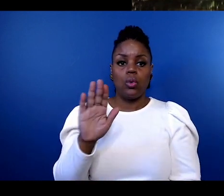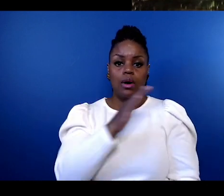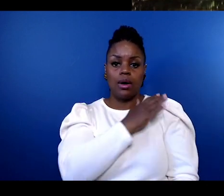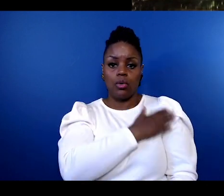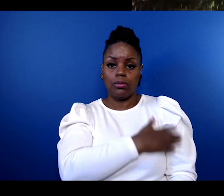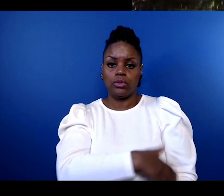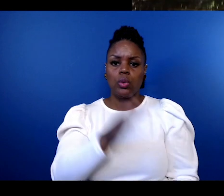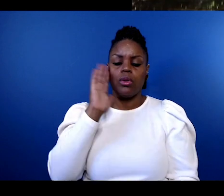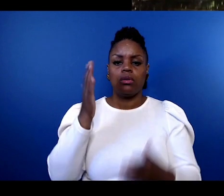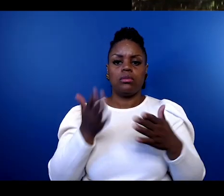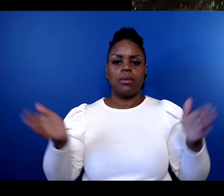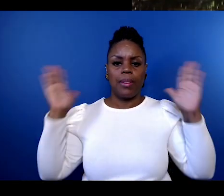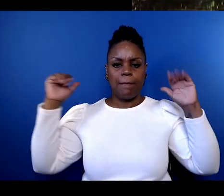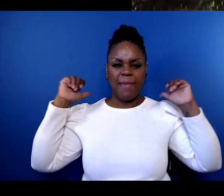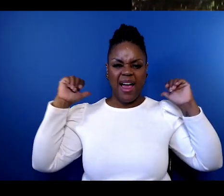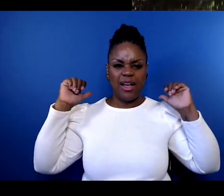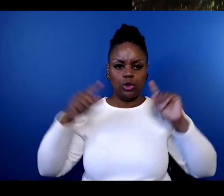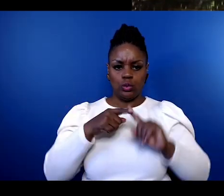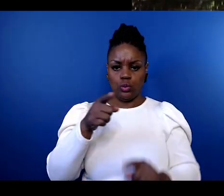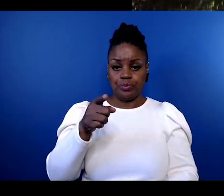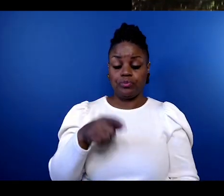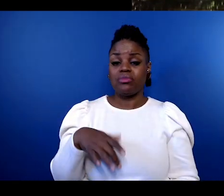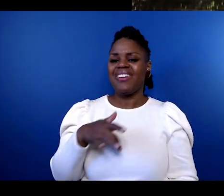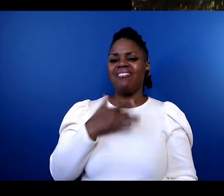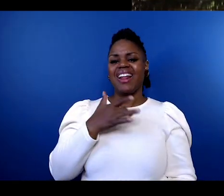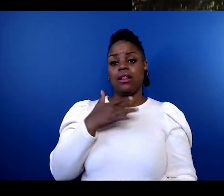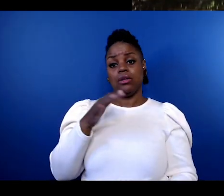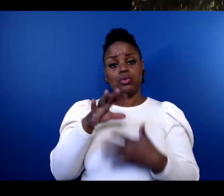Press everything out and away from your center.